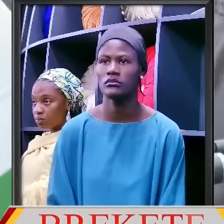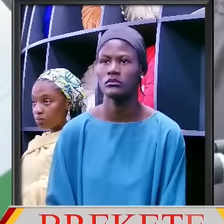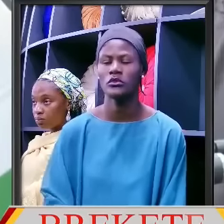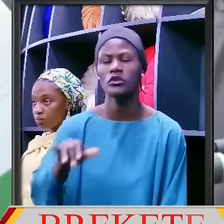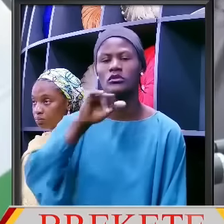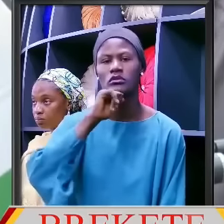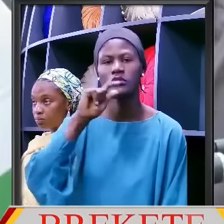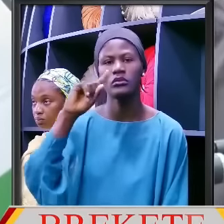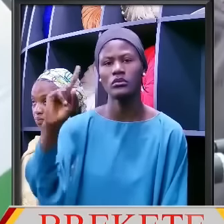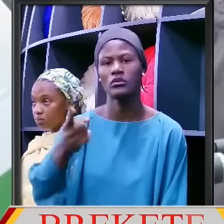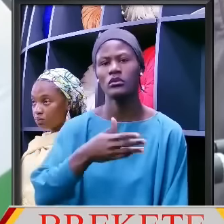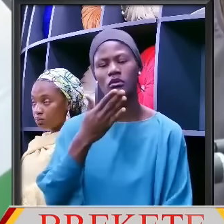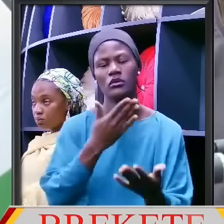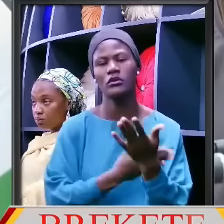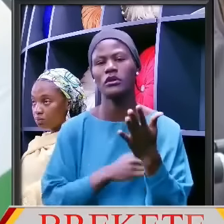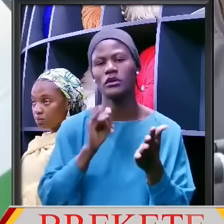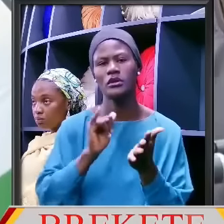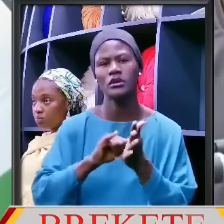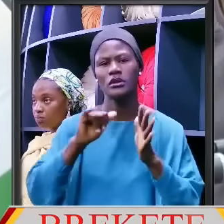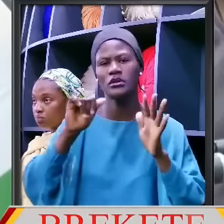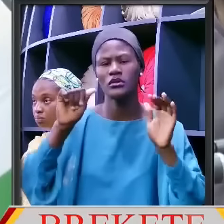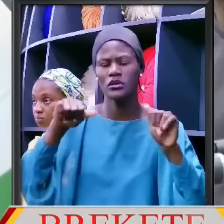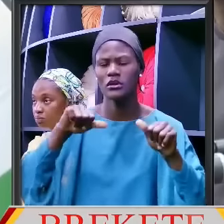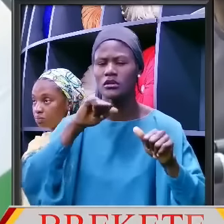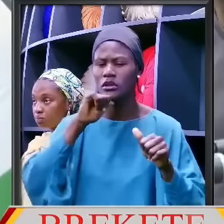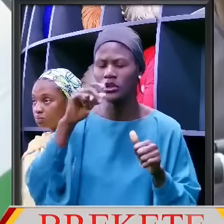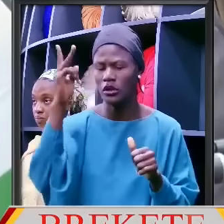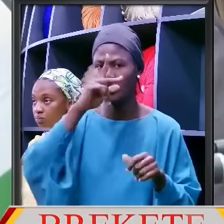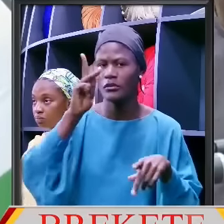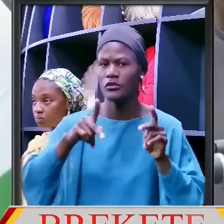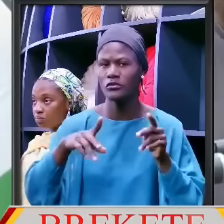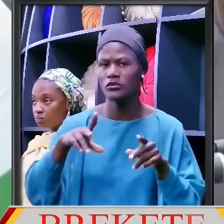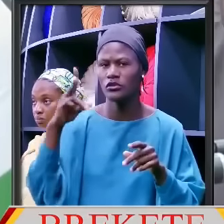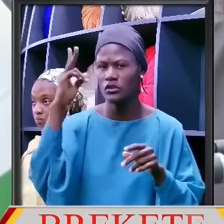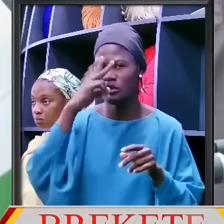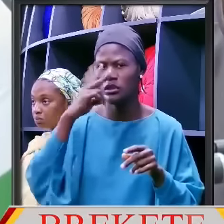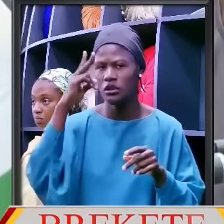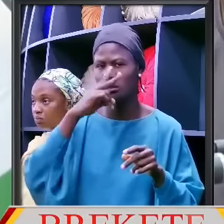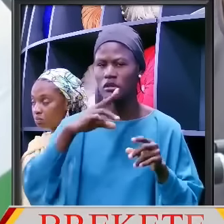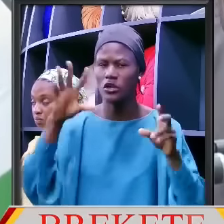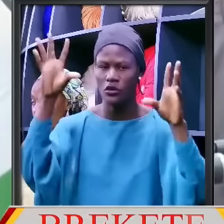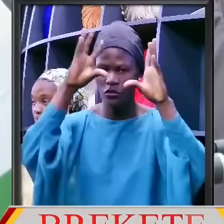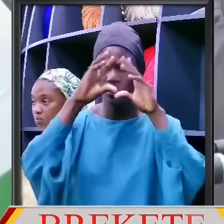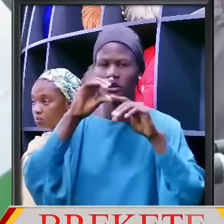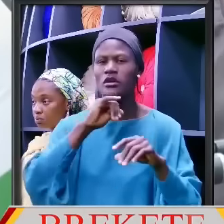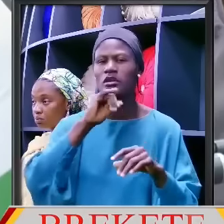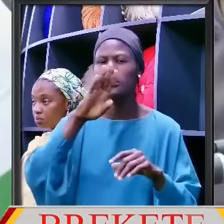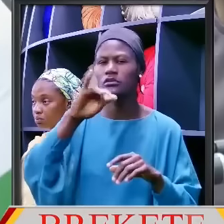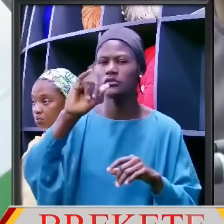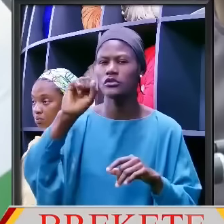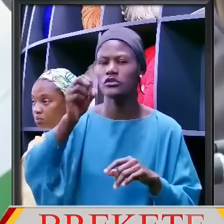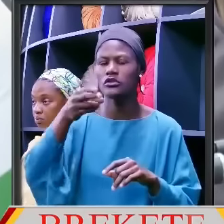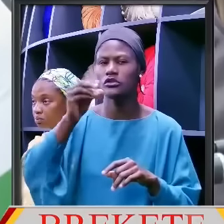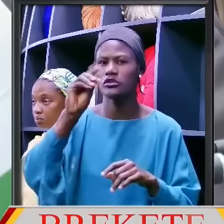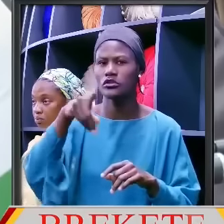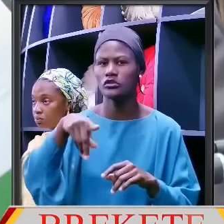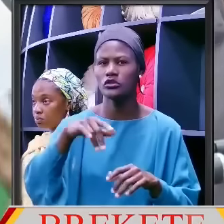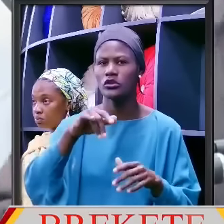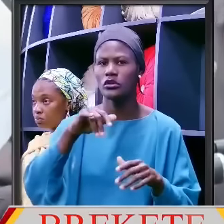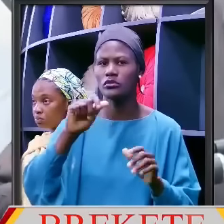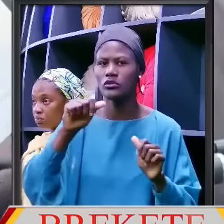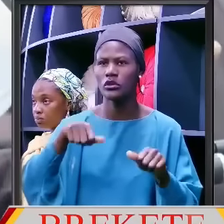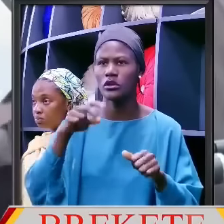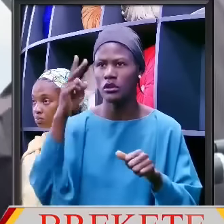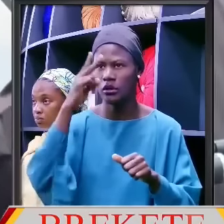No, be only God. It is impossible to see. People they see president and bishop they no go see. And if he be said the